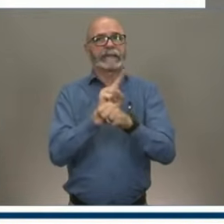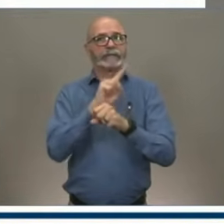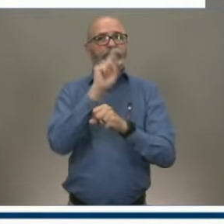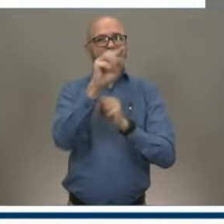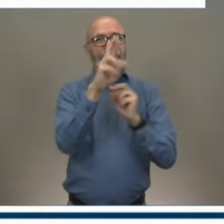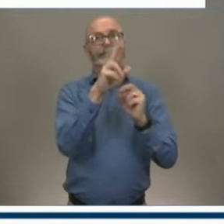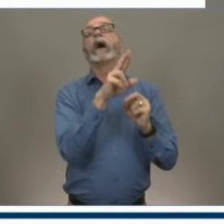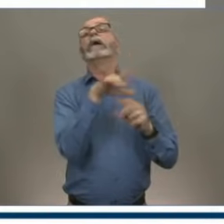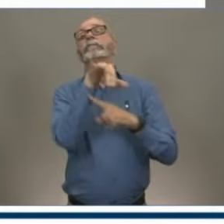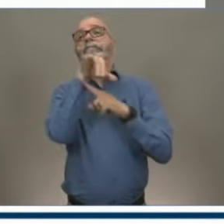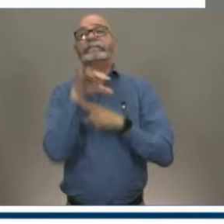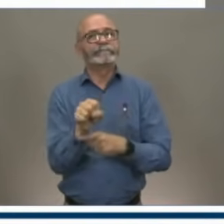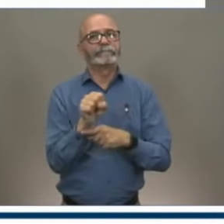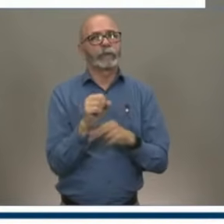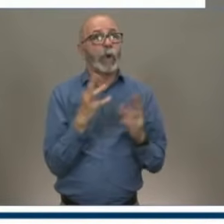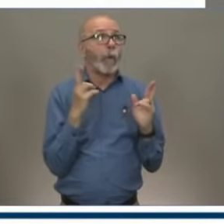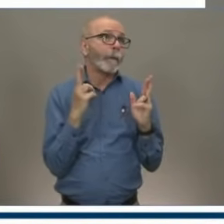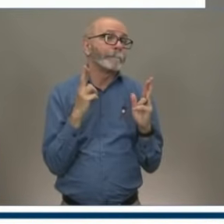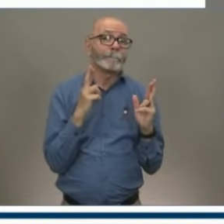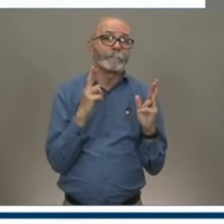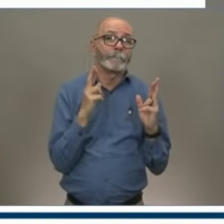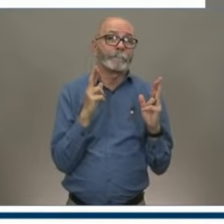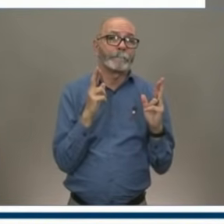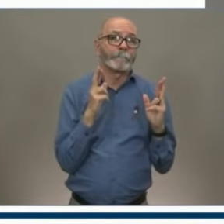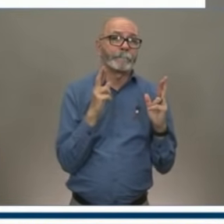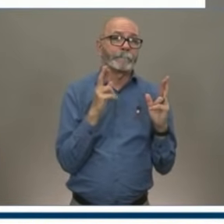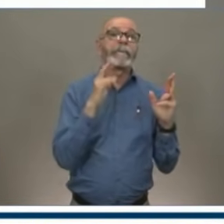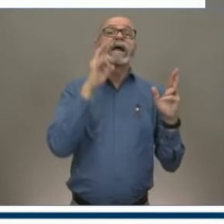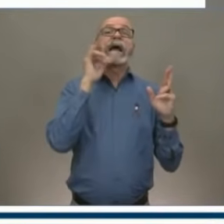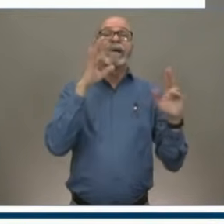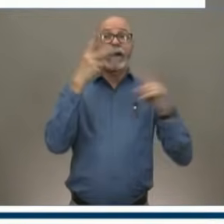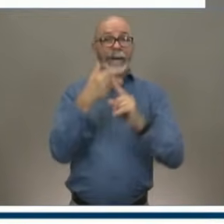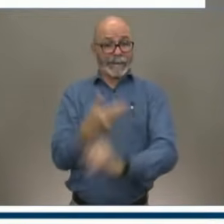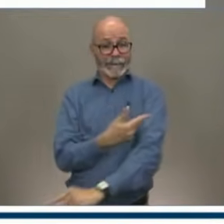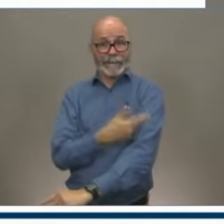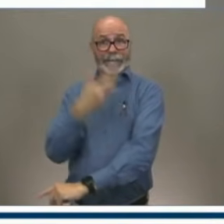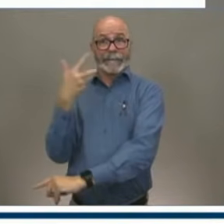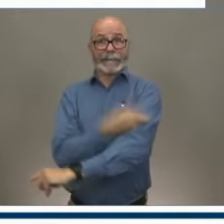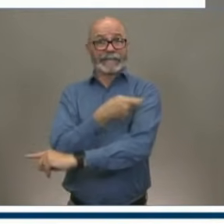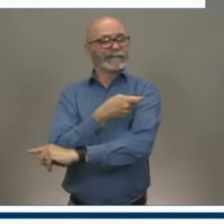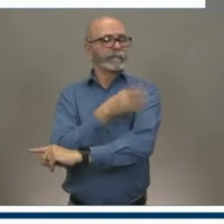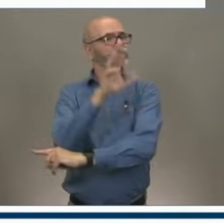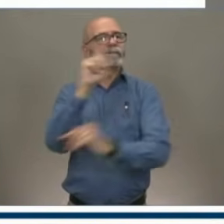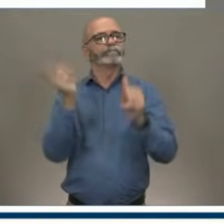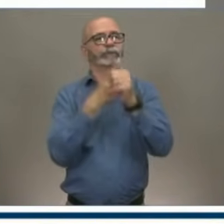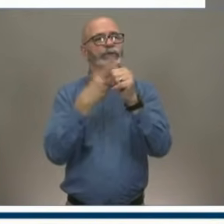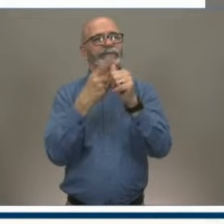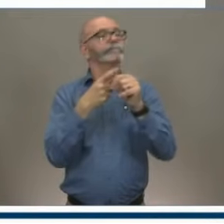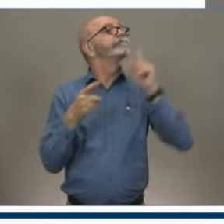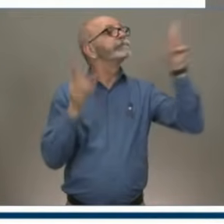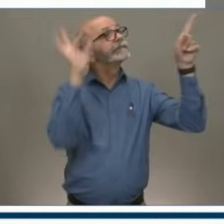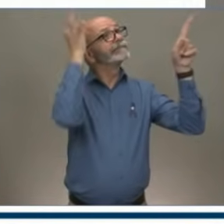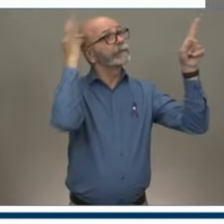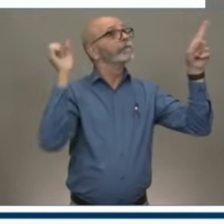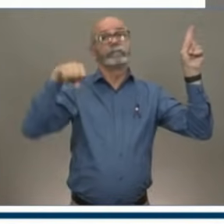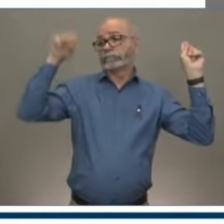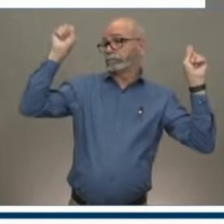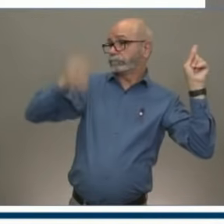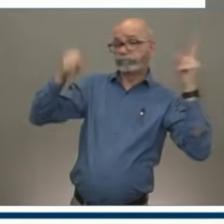process. We cannot use a vaccine before it gets federal approval. Another development is